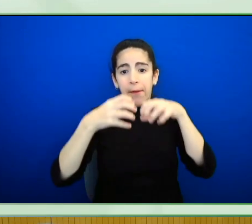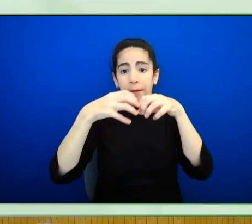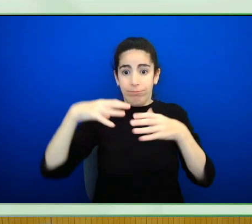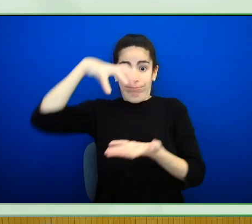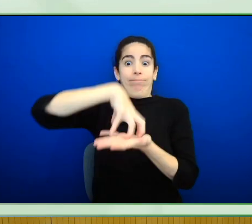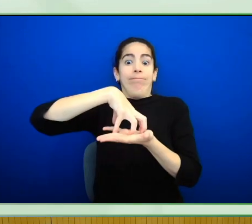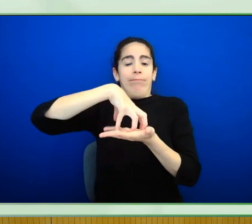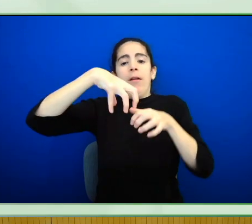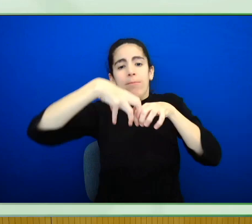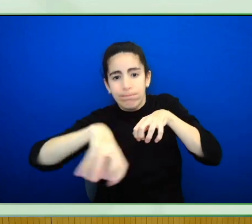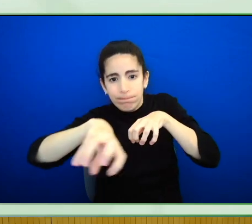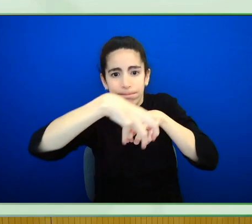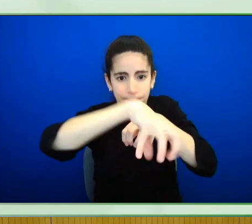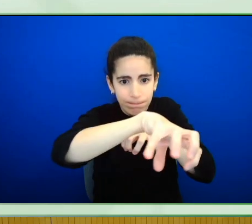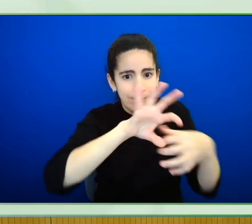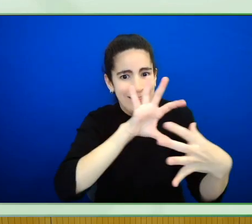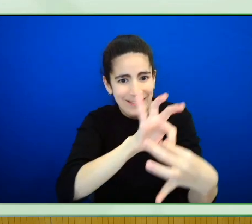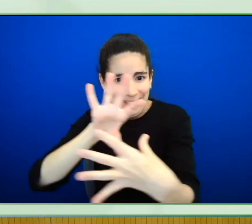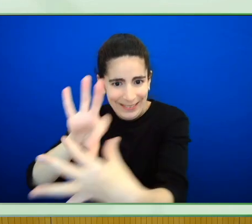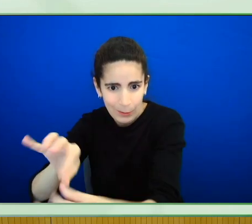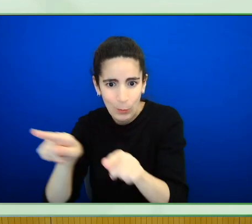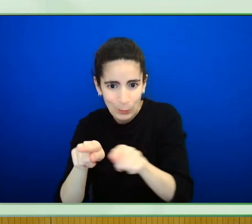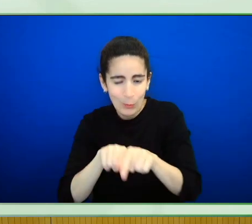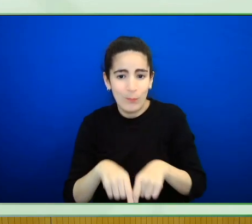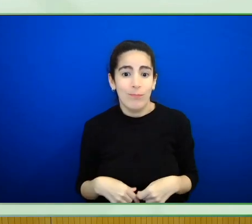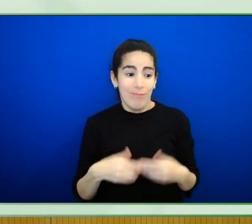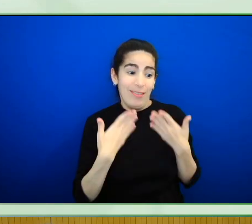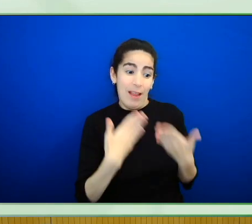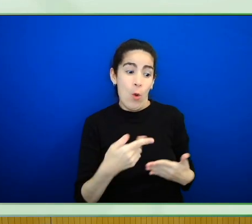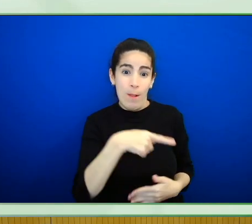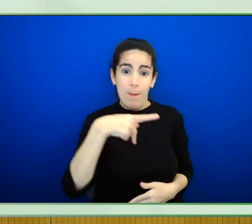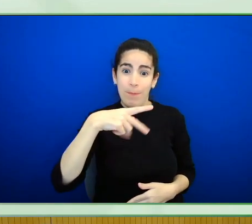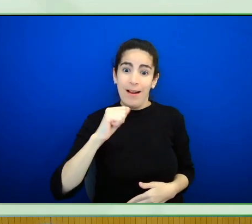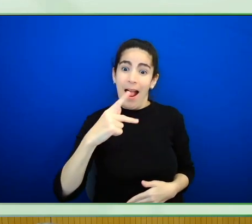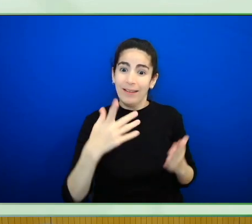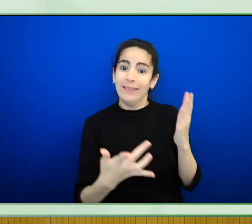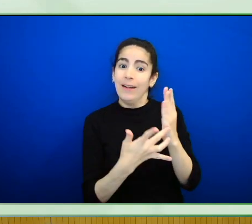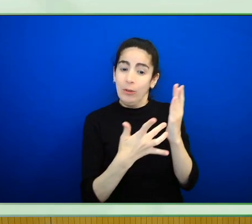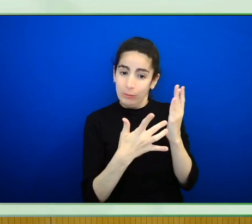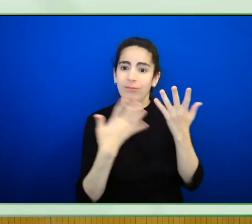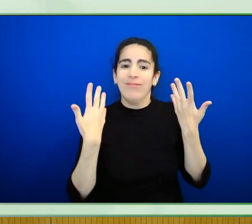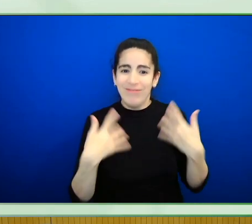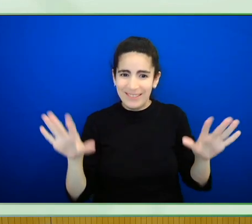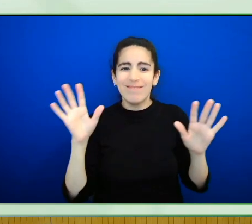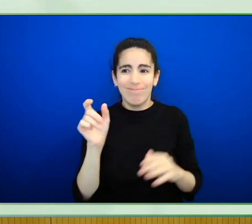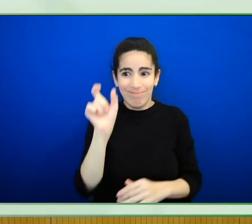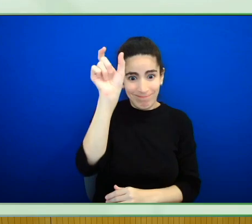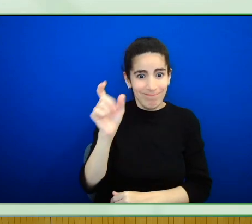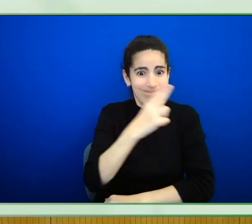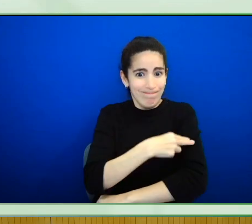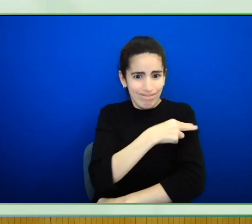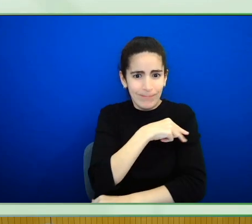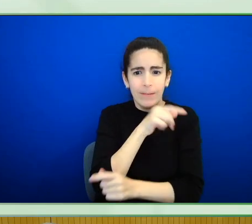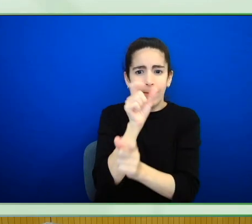peak technology, we are screening the patient, the masses, communities at the community